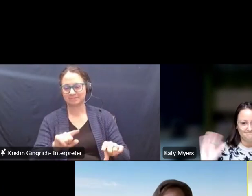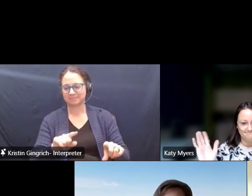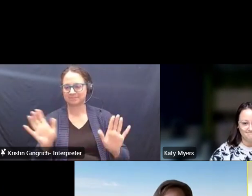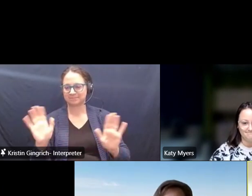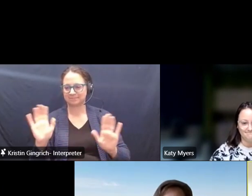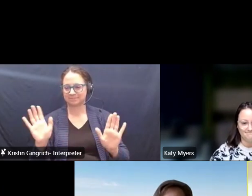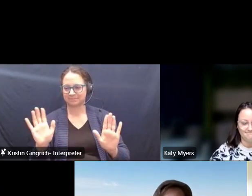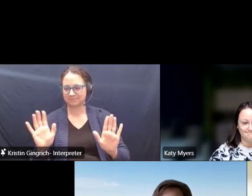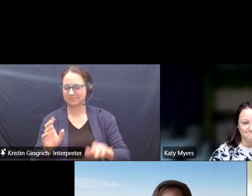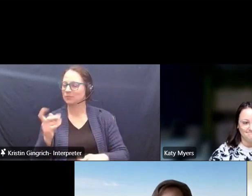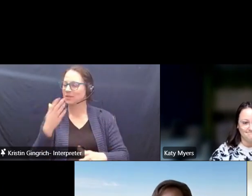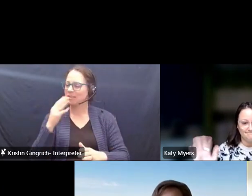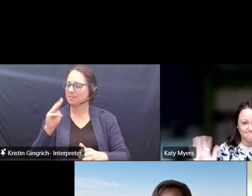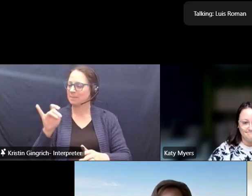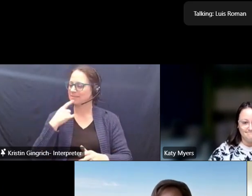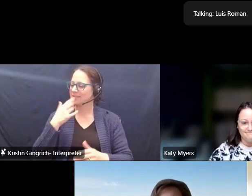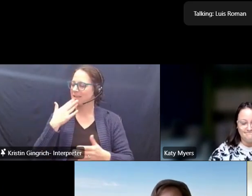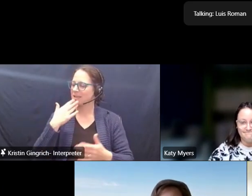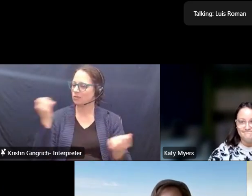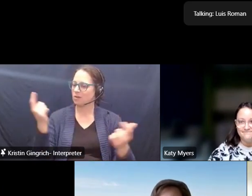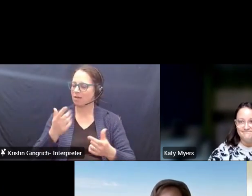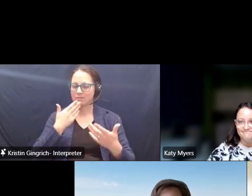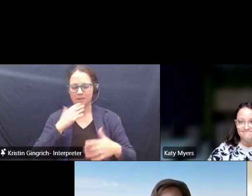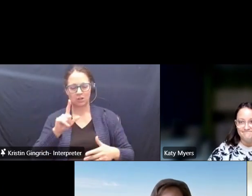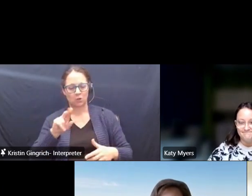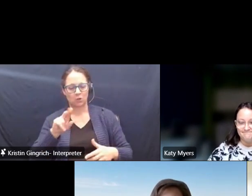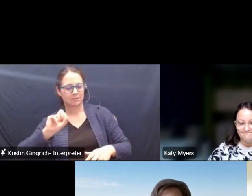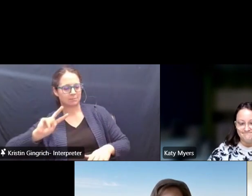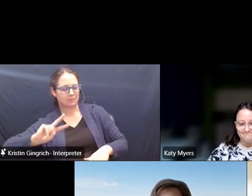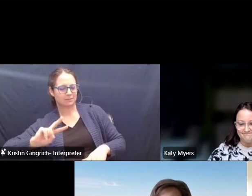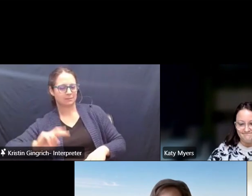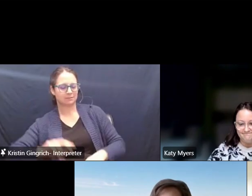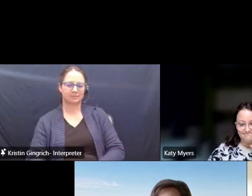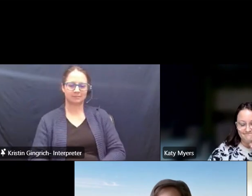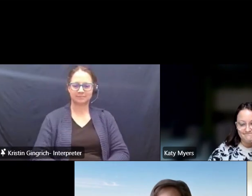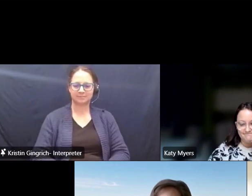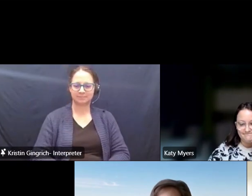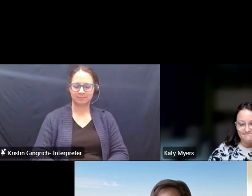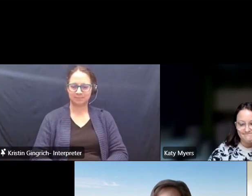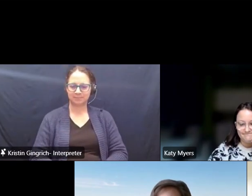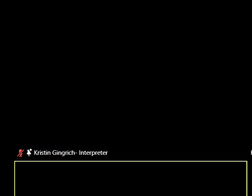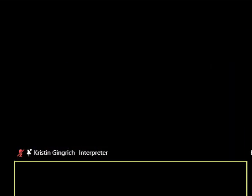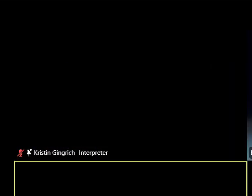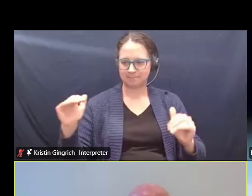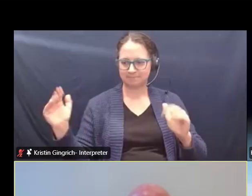All right. Thank you, everybody. All right. Peace. Bye.